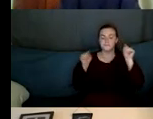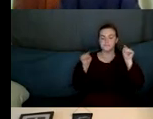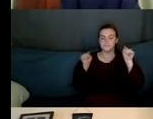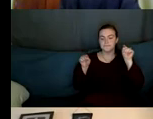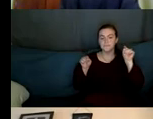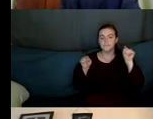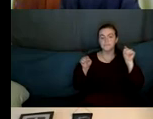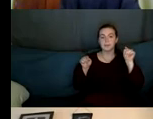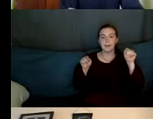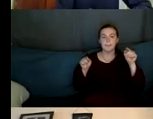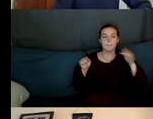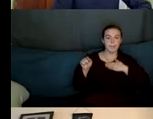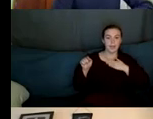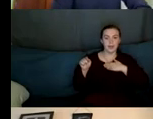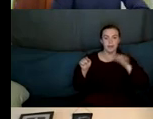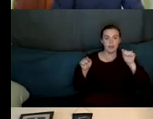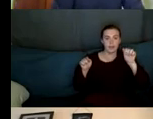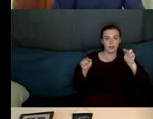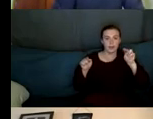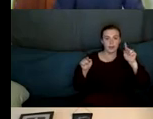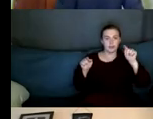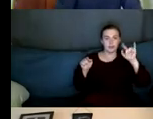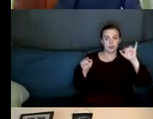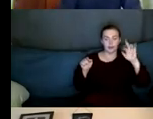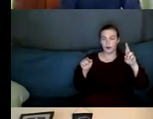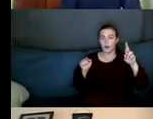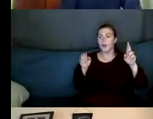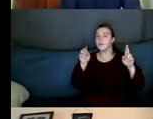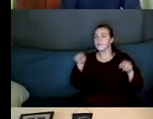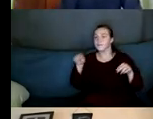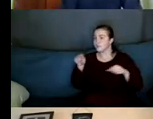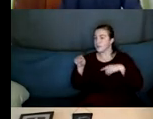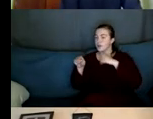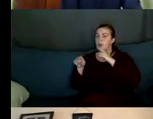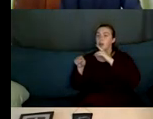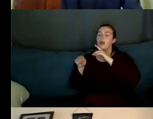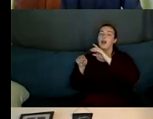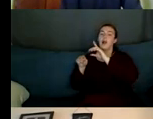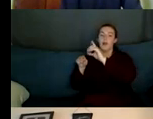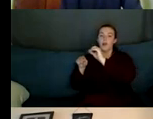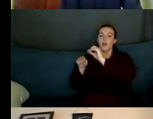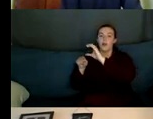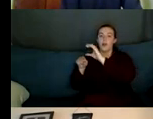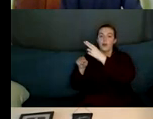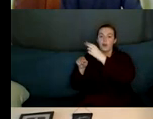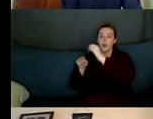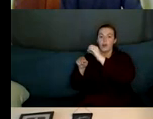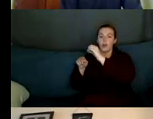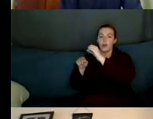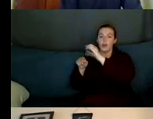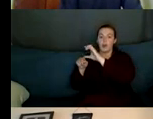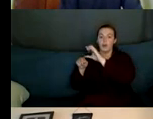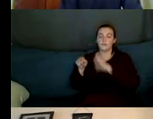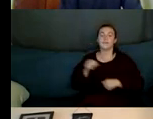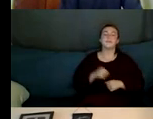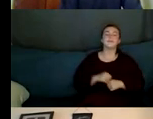my event time. Oh, sorry. goodness. So this